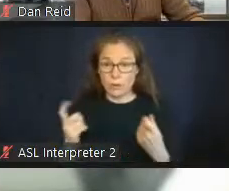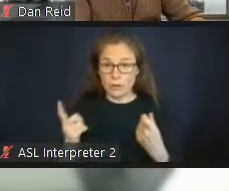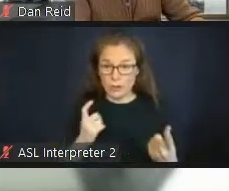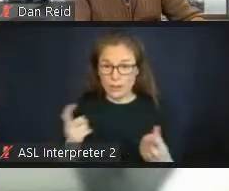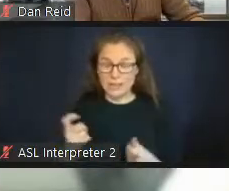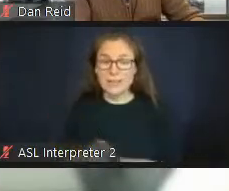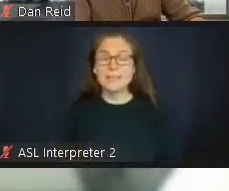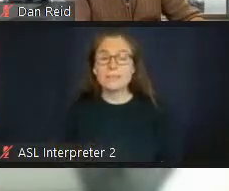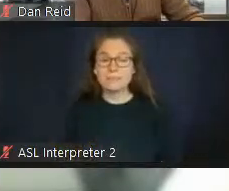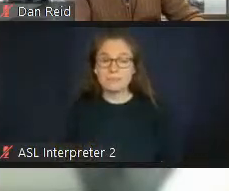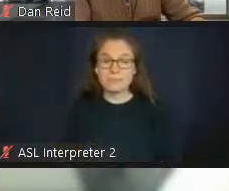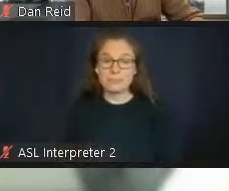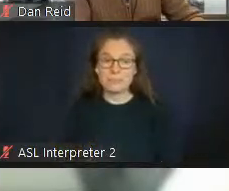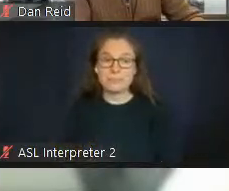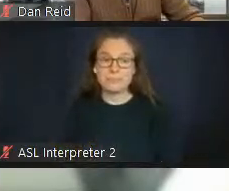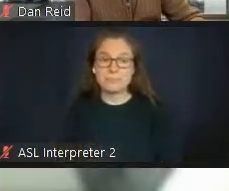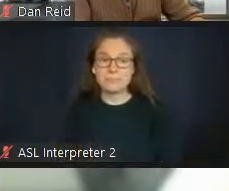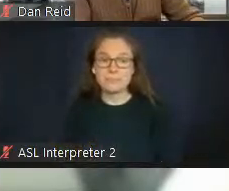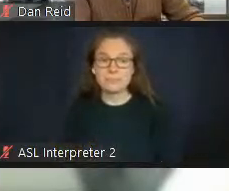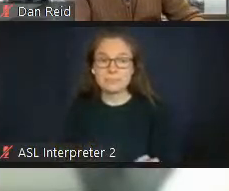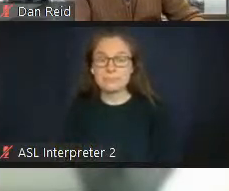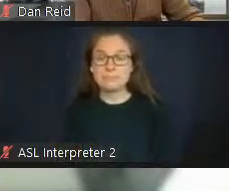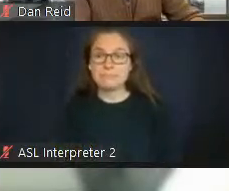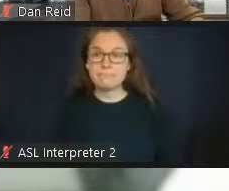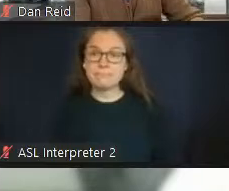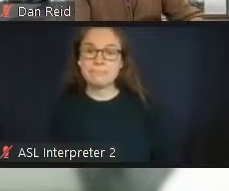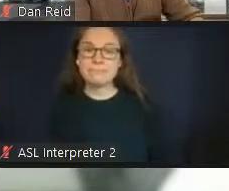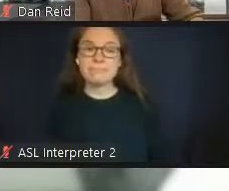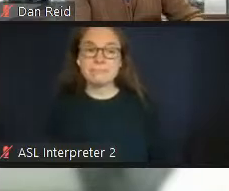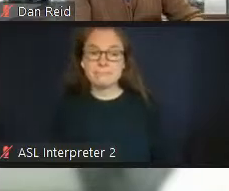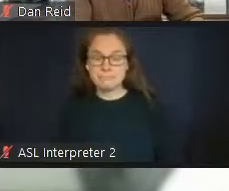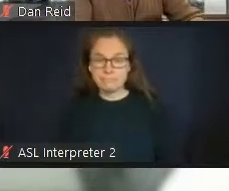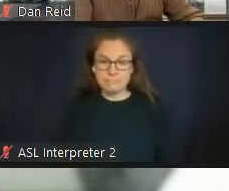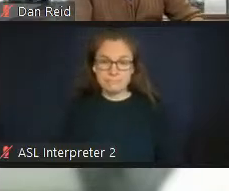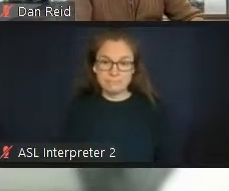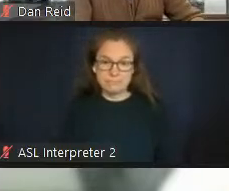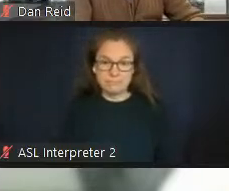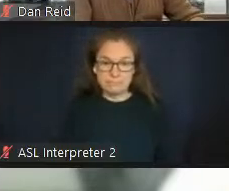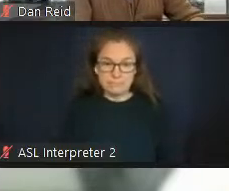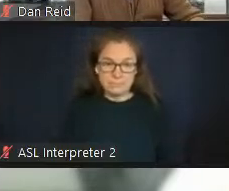of the presentation. Go ahead and go to the next slide, please.